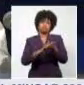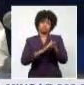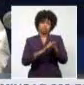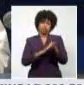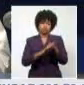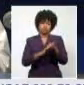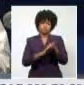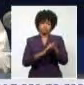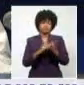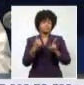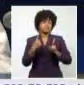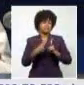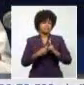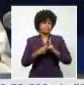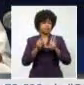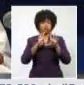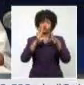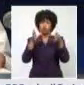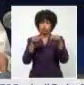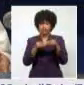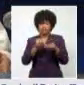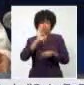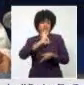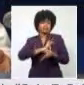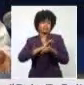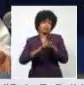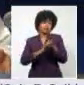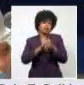people diagnosed in Cuba to